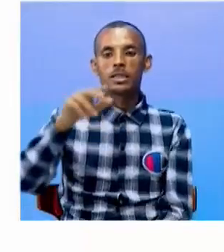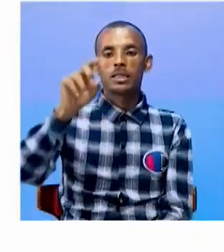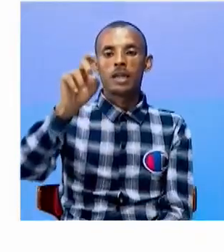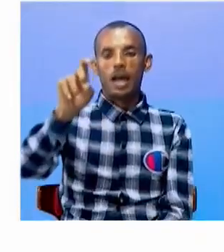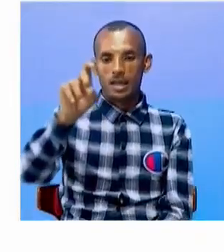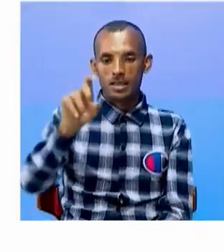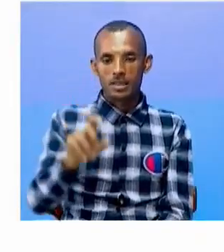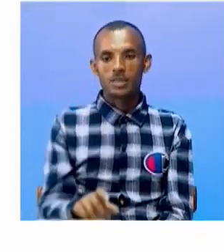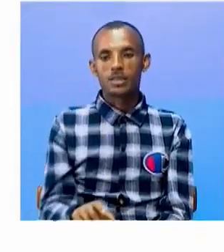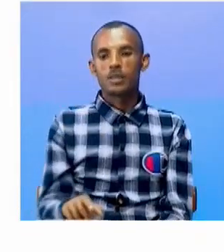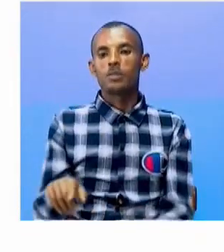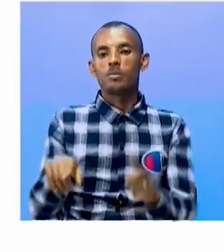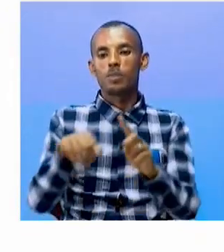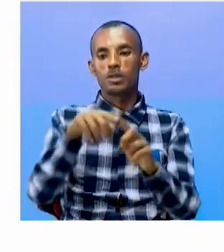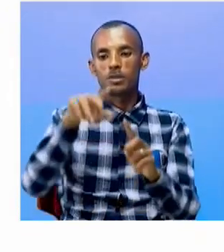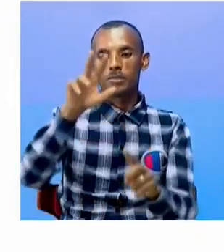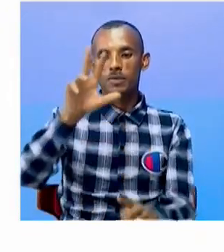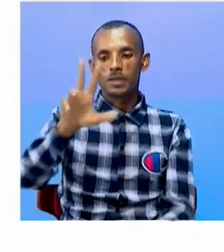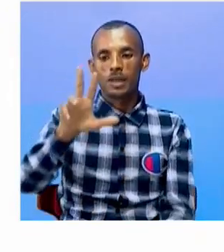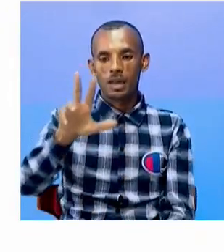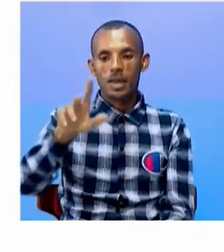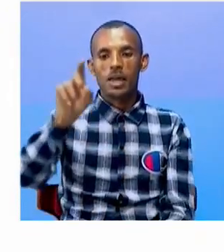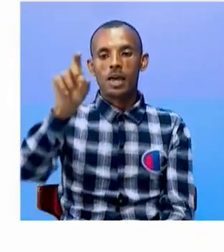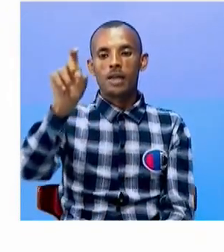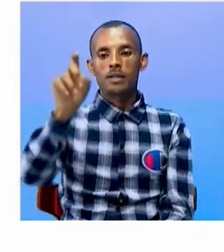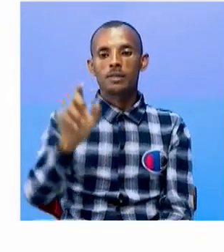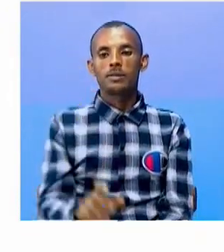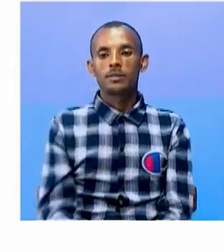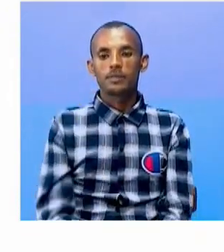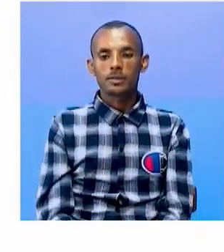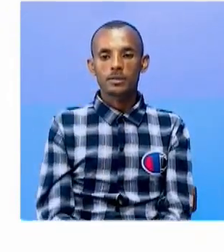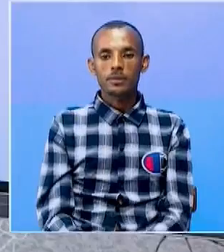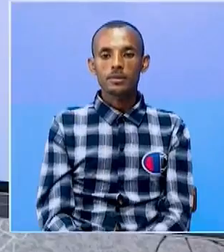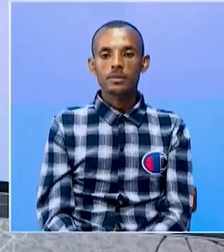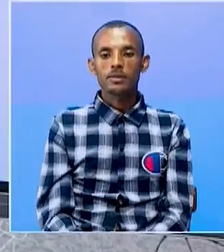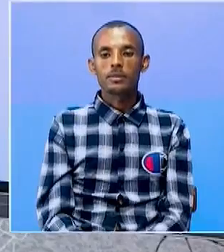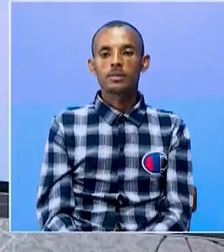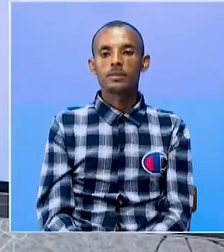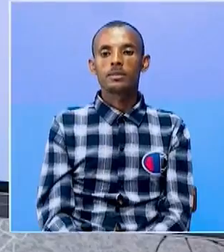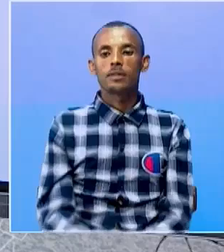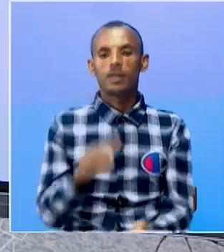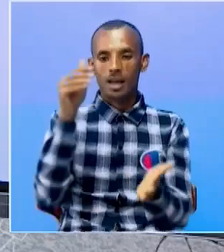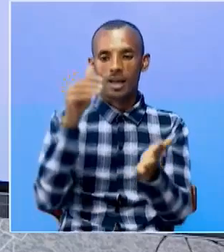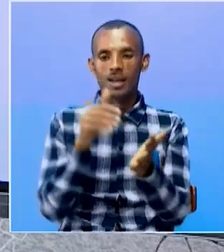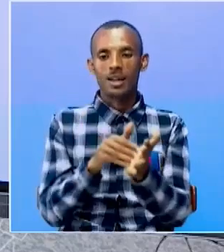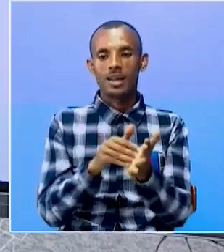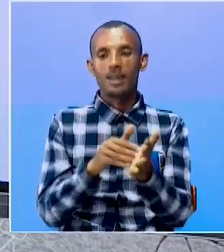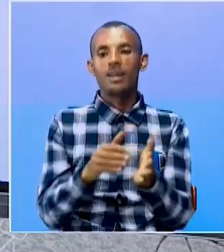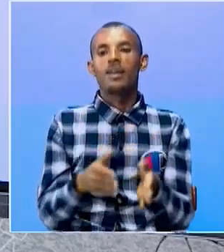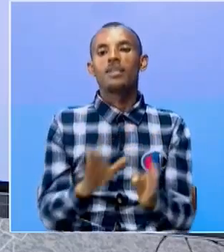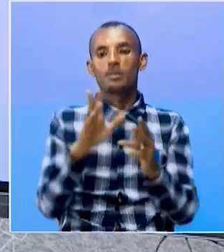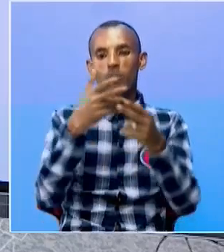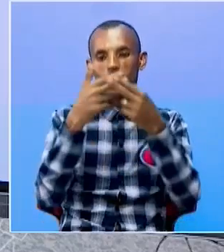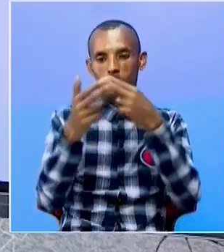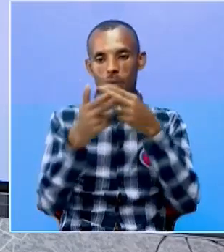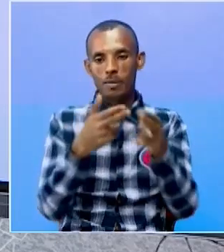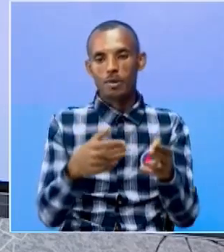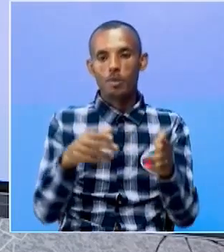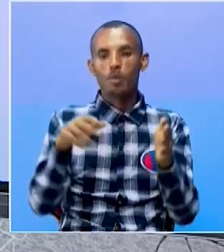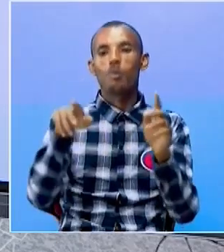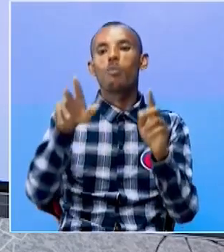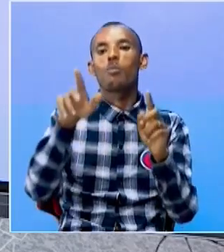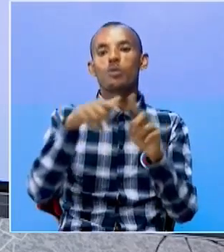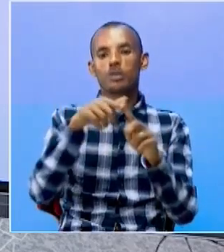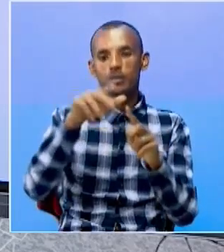this, positive 3x. Again, let's multiply positive